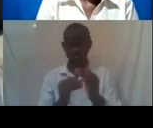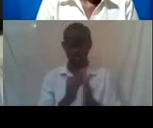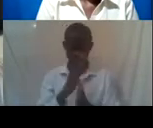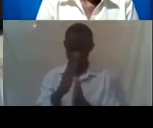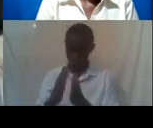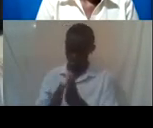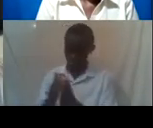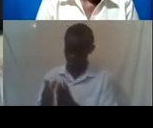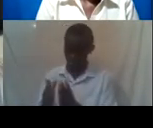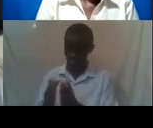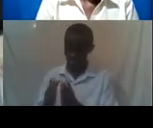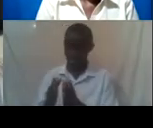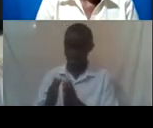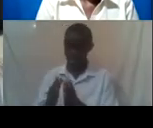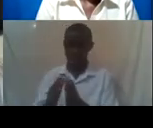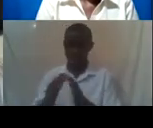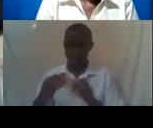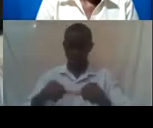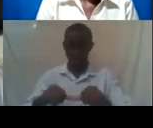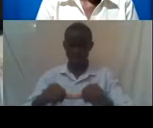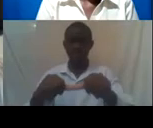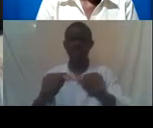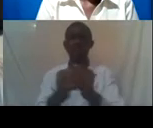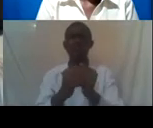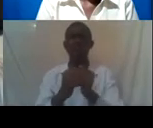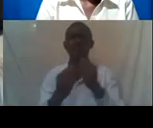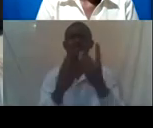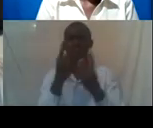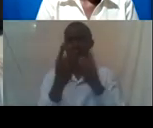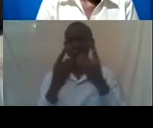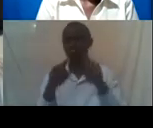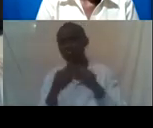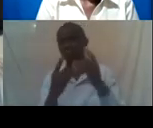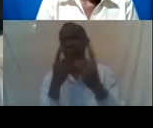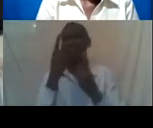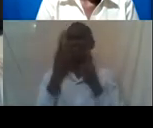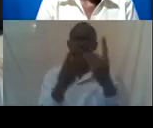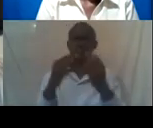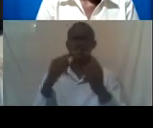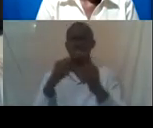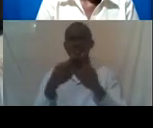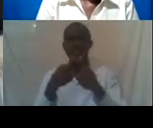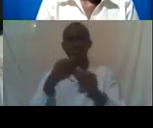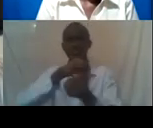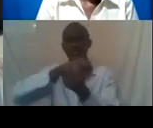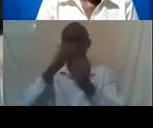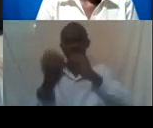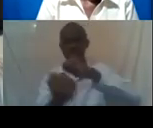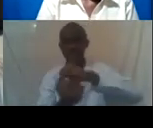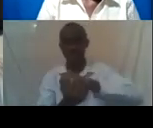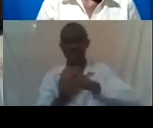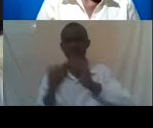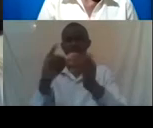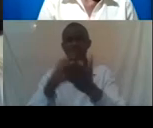process going forward, the debates, the discussions, and the amendments in such a manner that